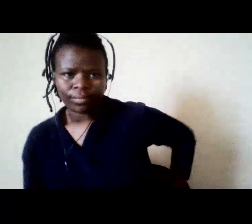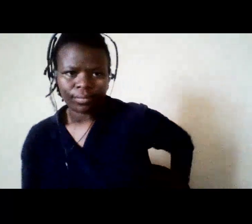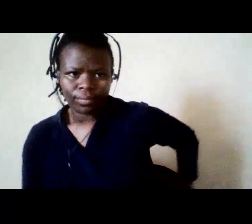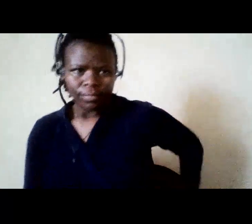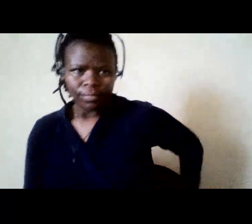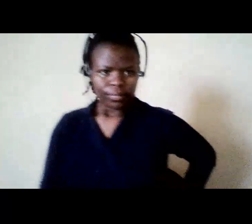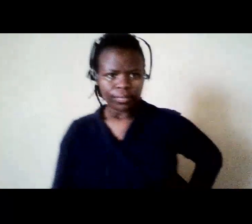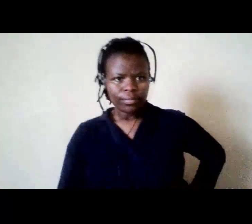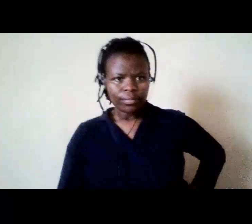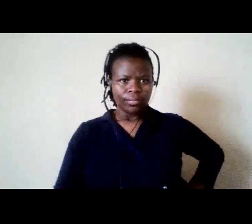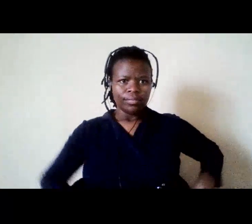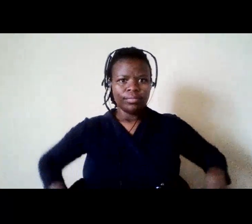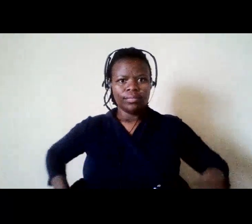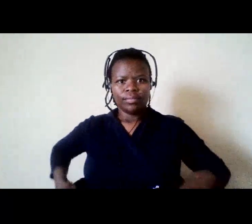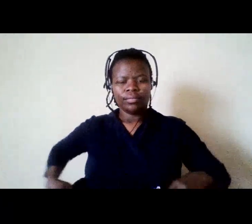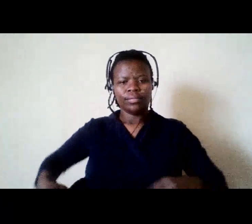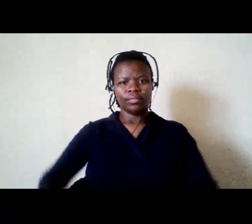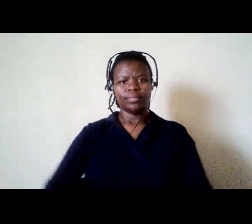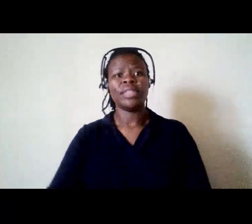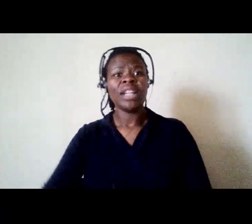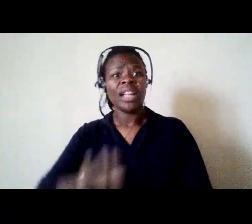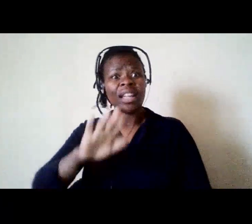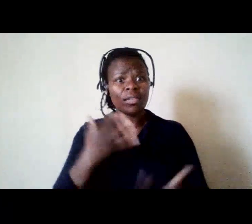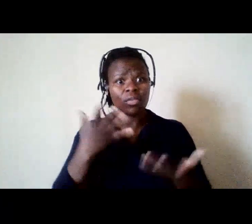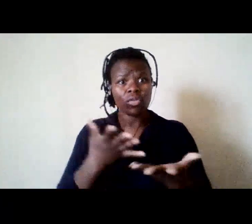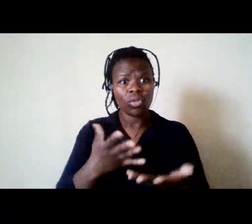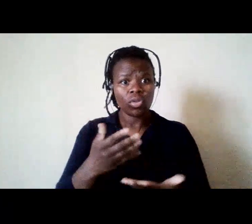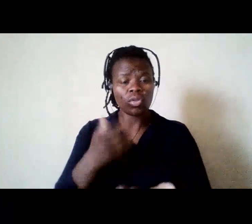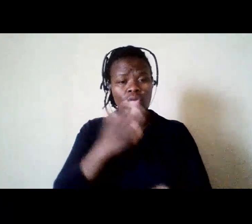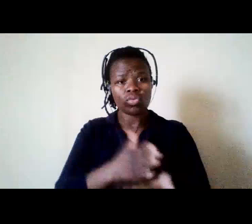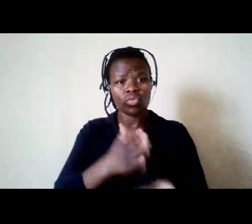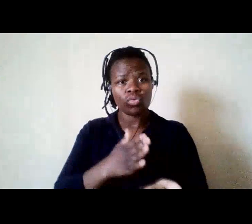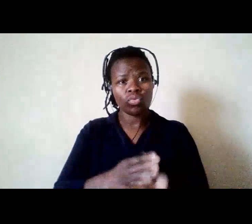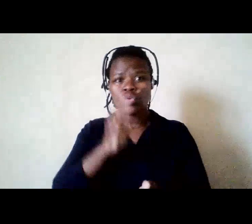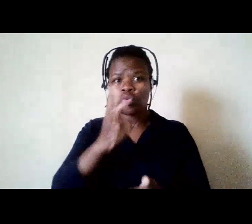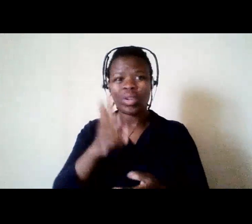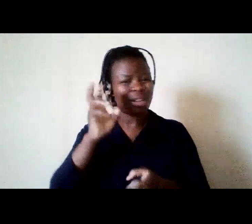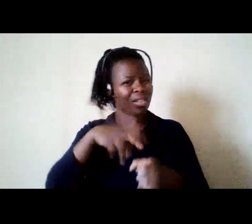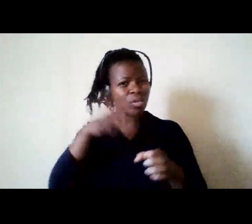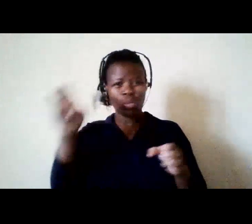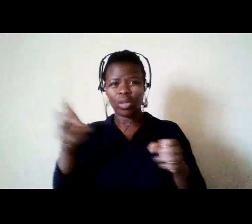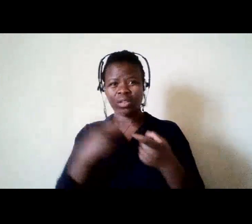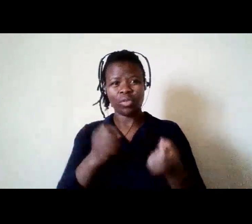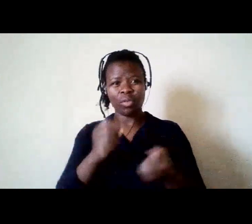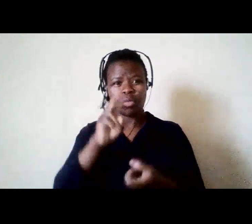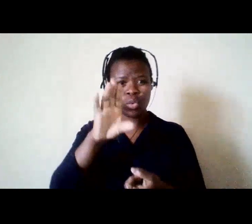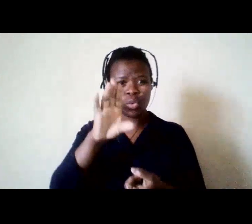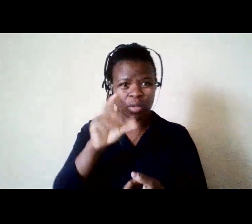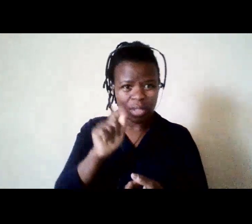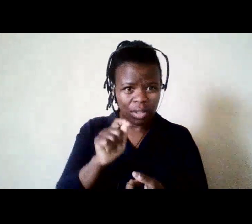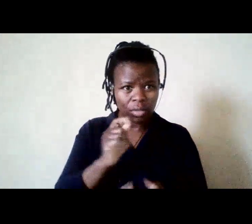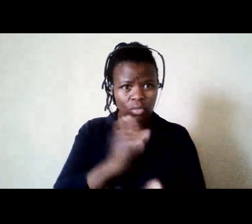up. There's a time I wanted to quit from UCT. I said to myself, but if you quit, who will do it?